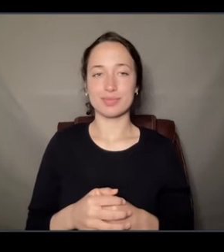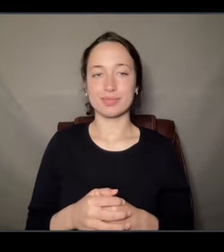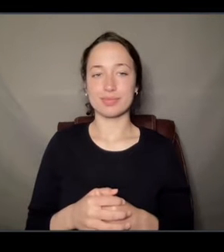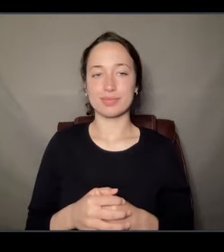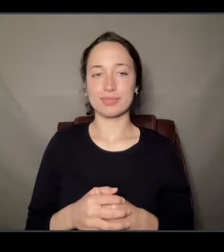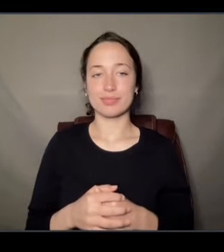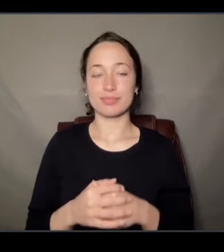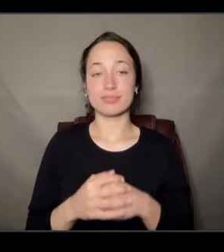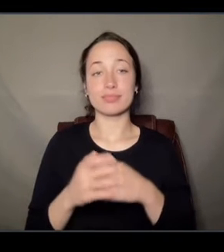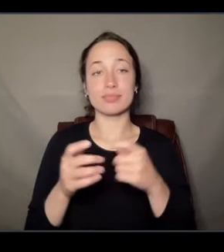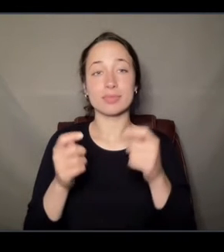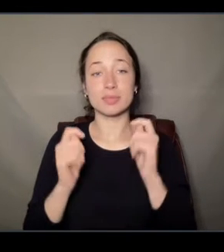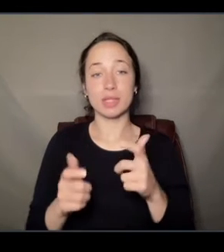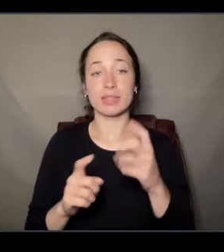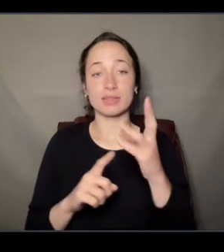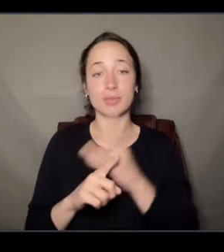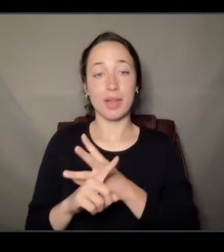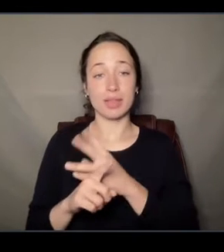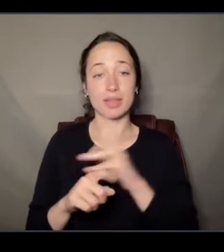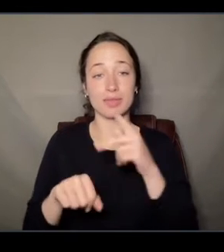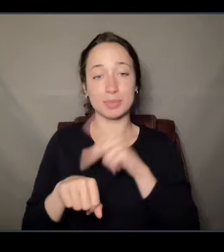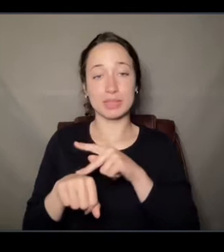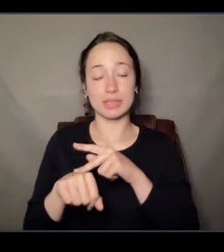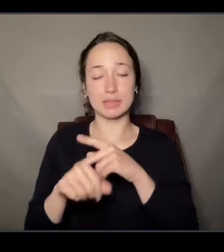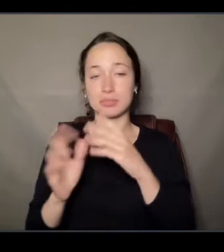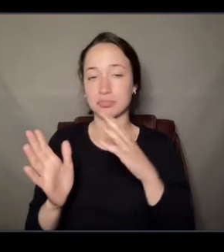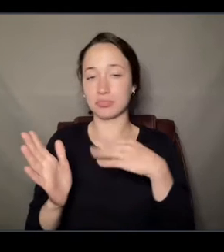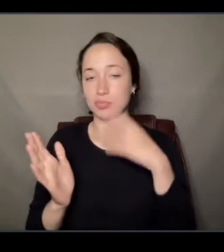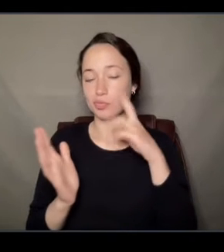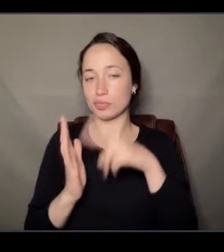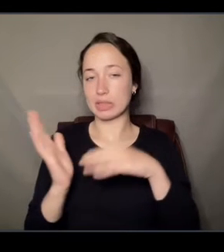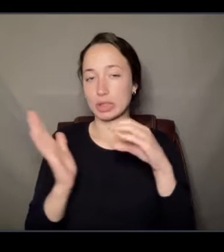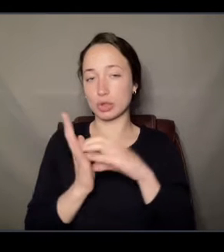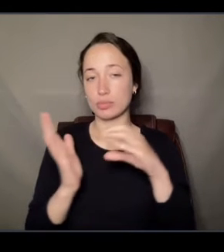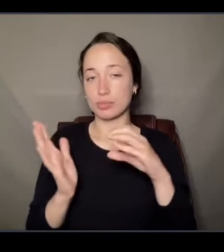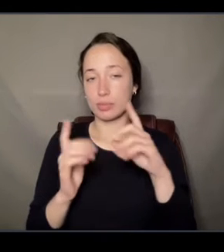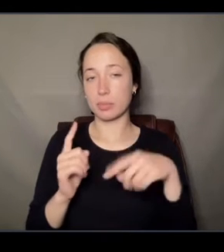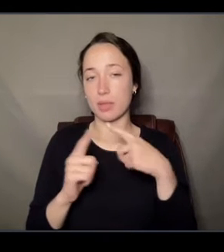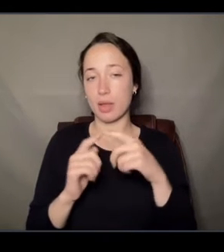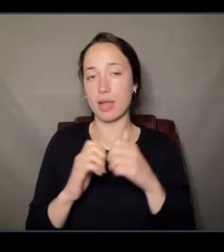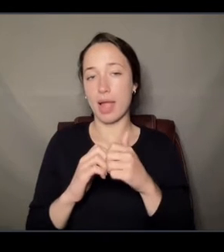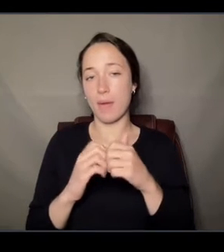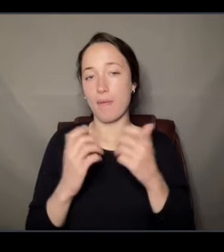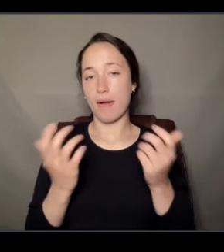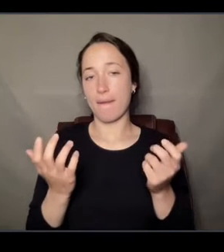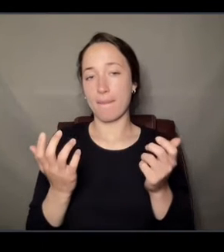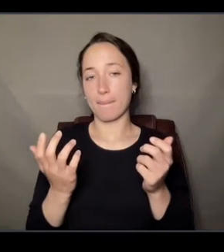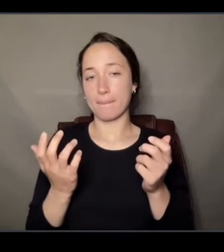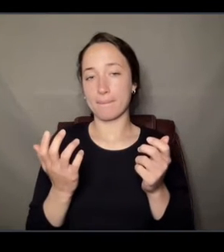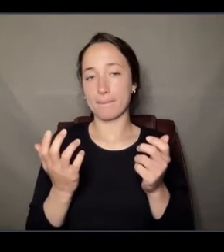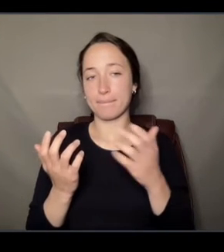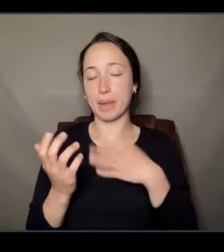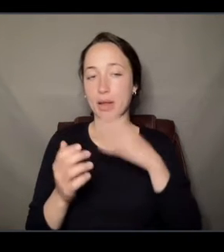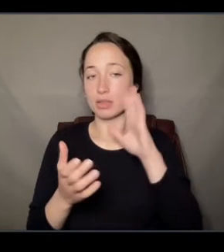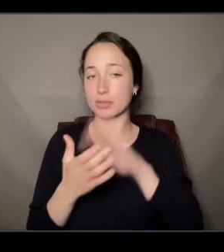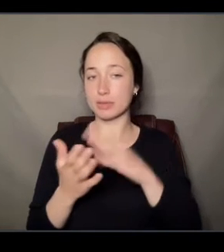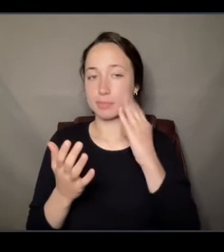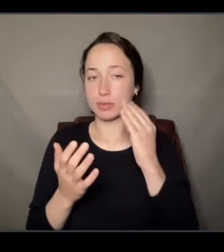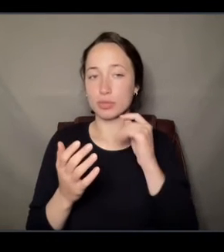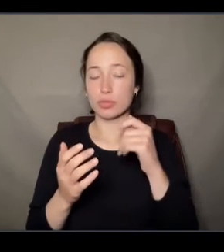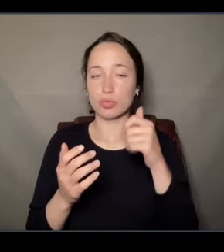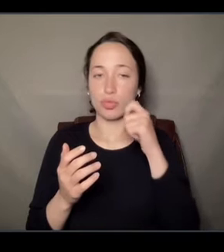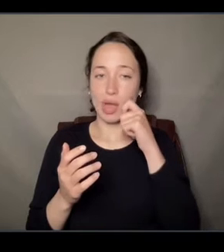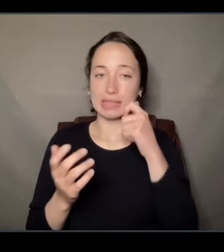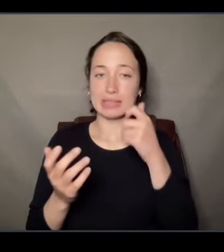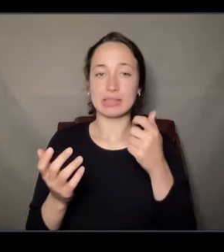So we spent 6 months in the Philippines, and I'm going to read an excerpt about how my husband